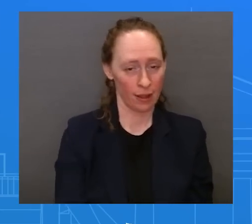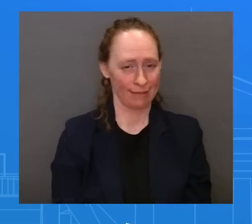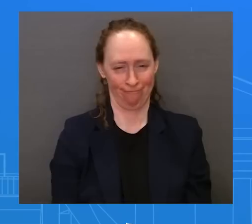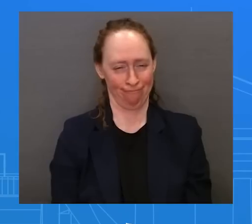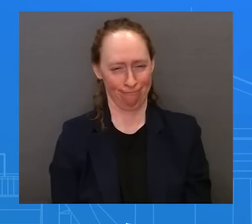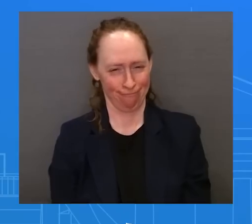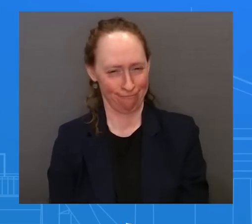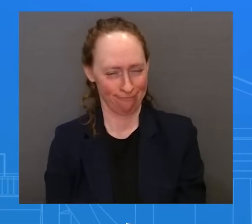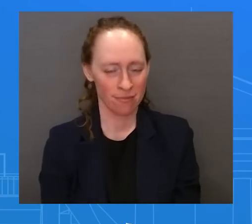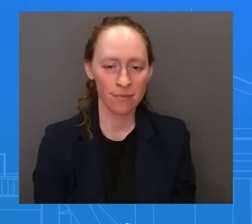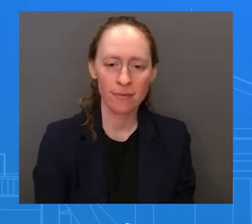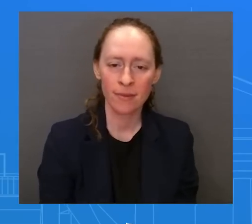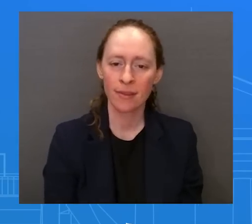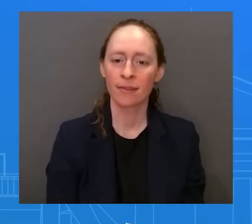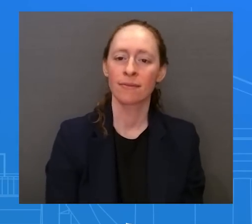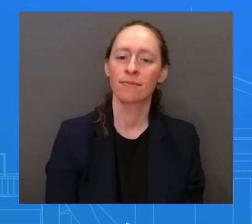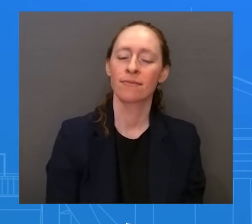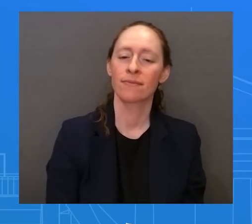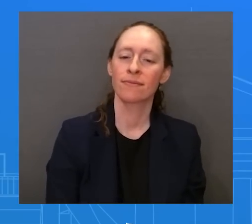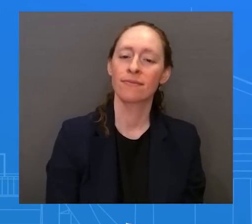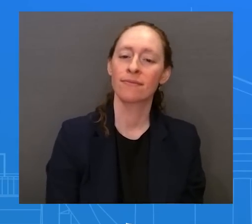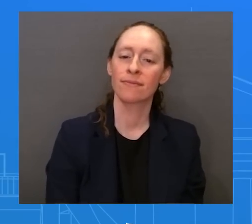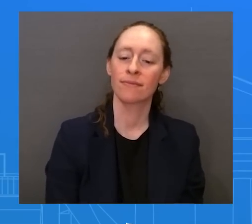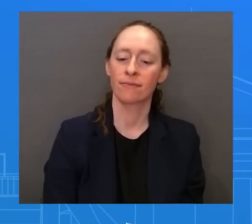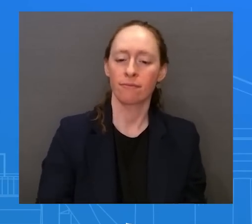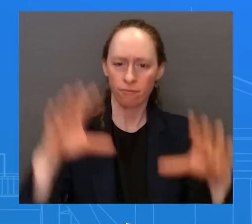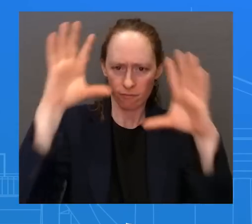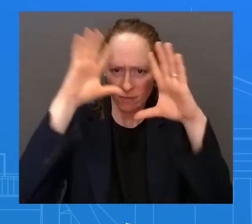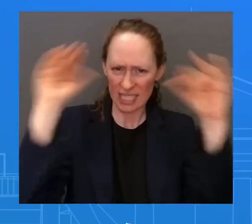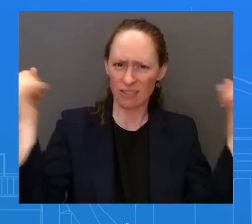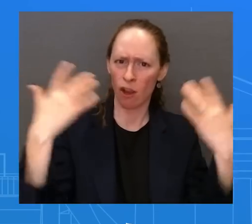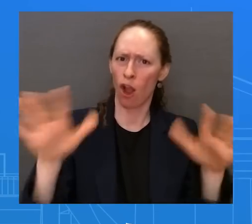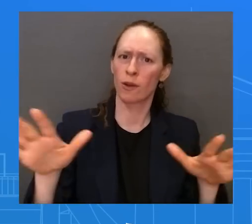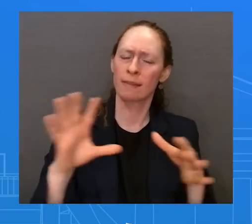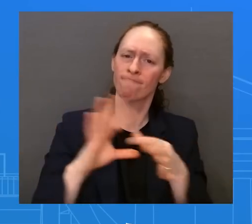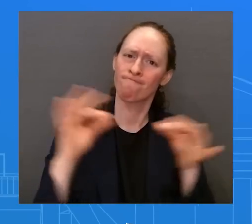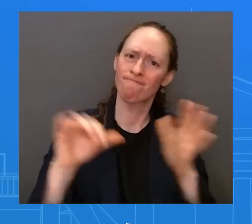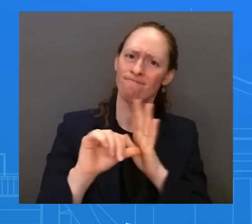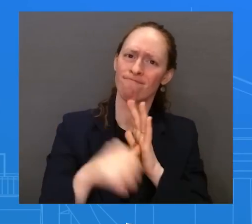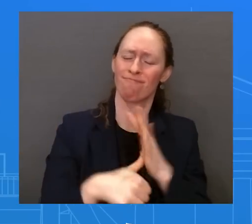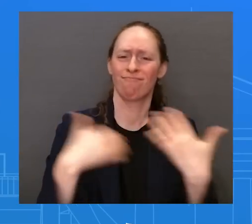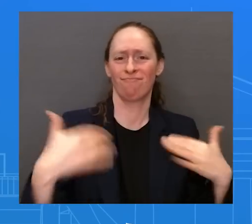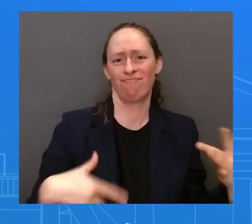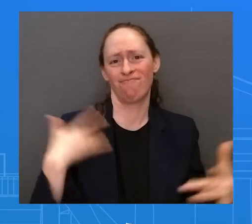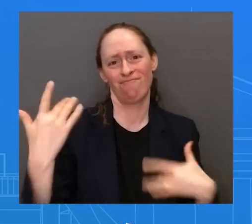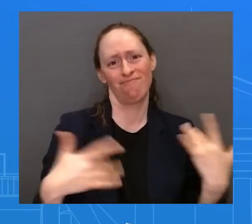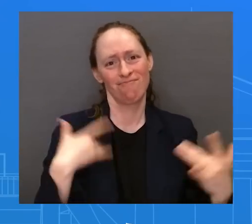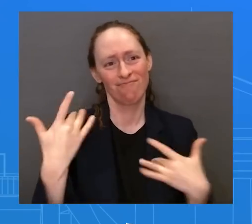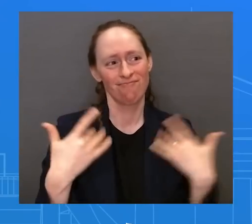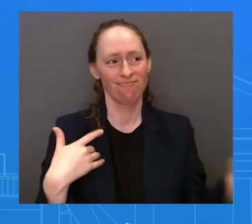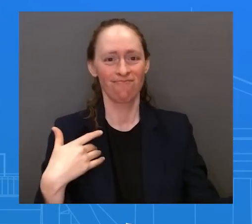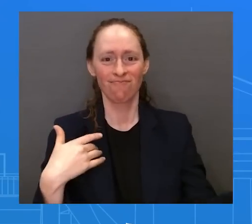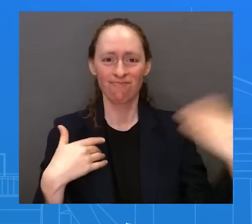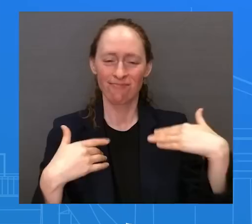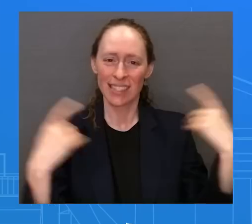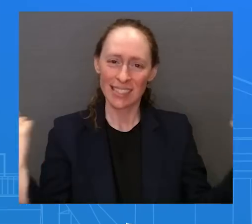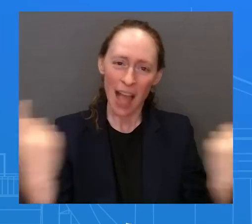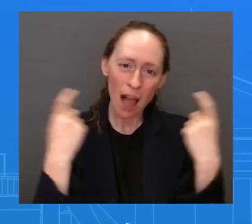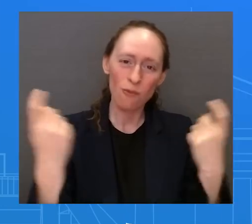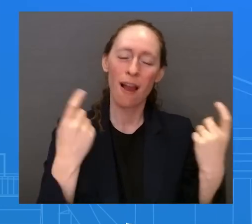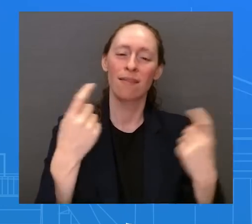are welcome and looking forward to celebrating uh to celebrating LSU Tigers and the University of Connecticut